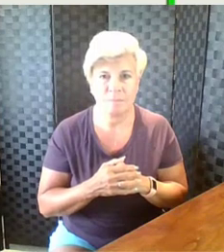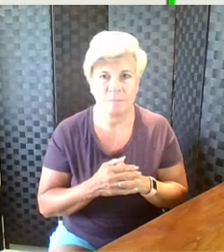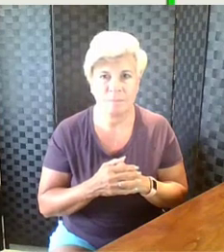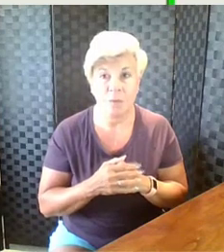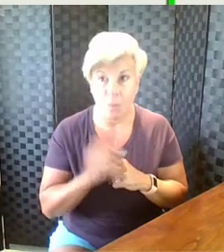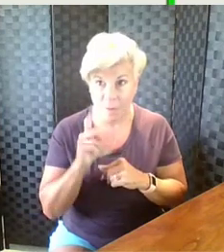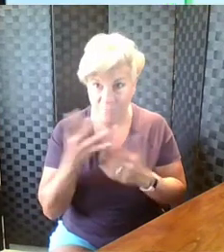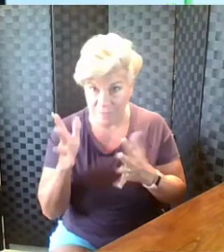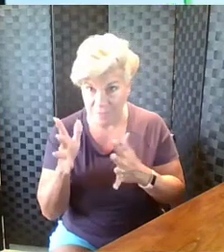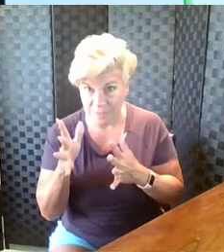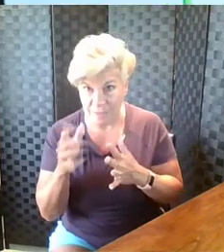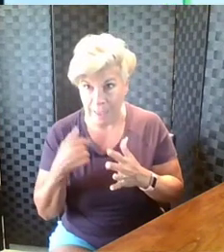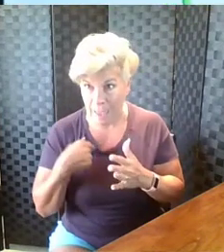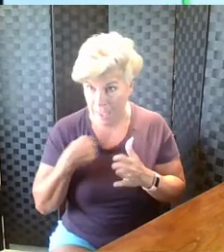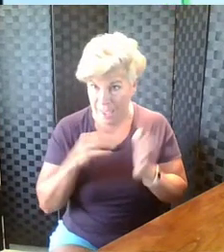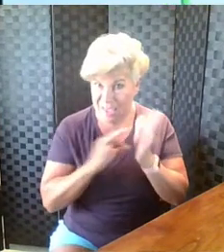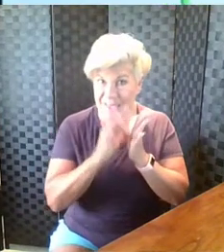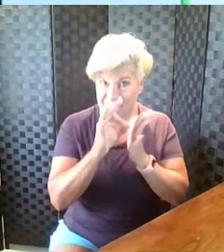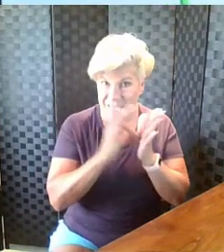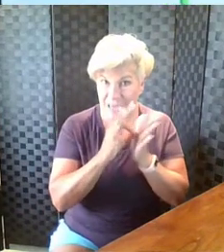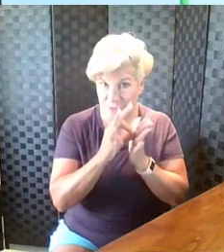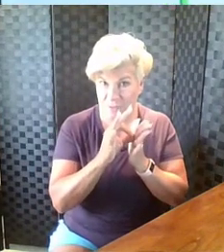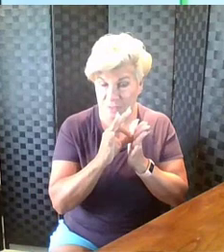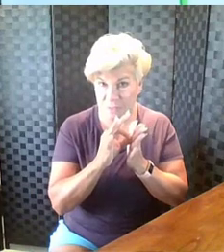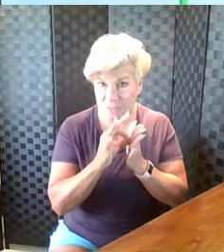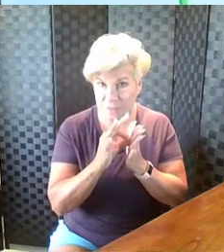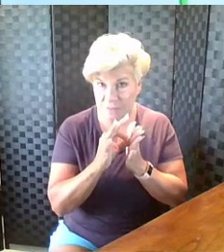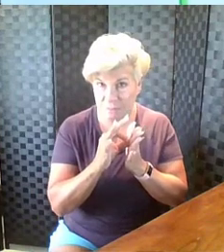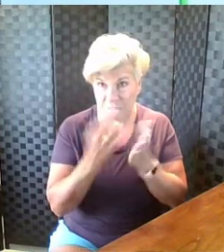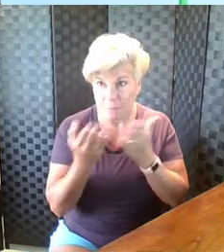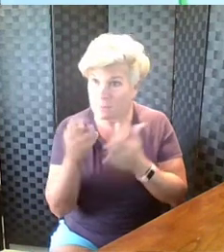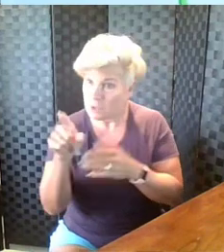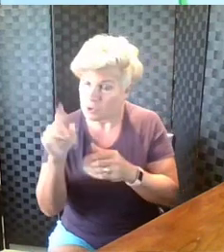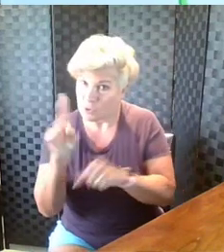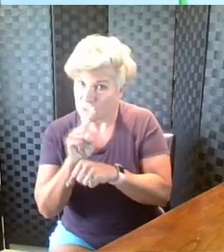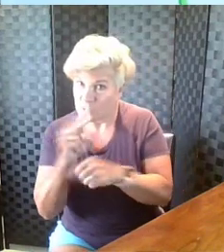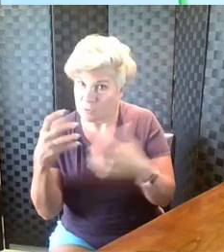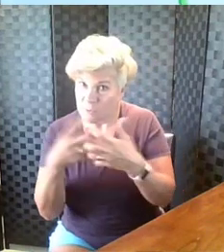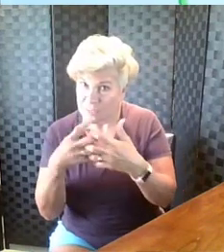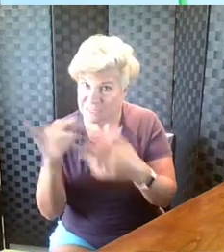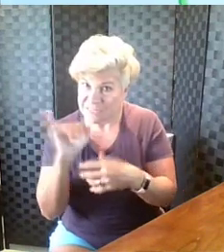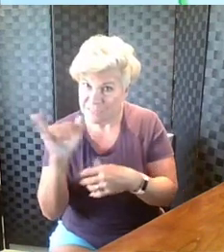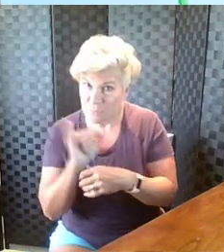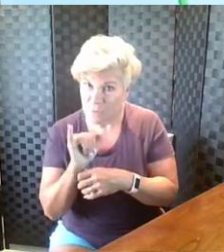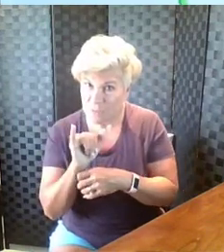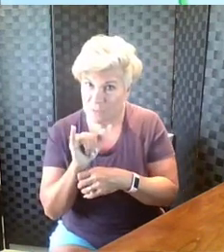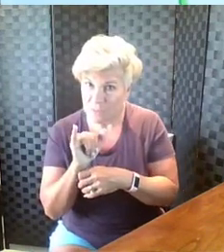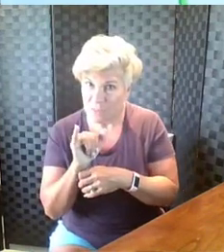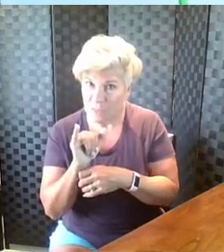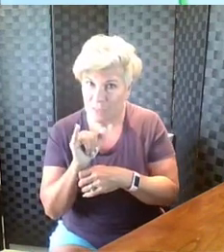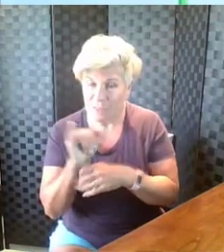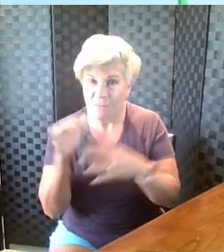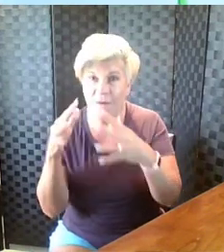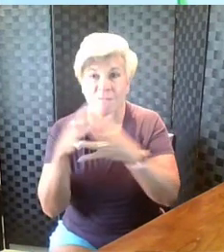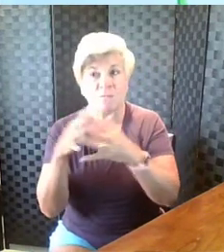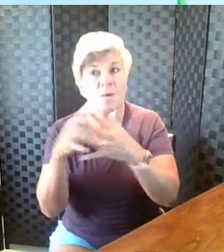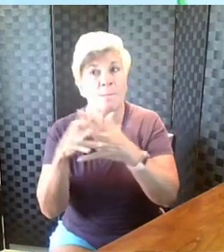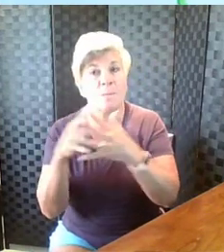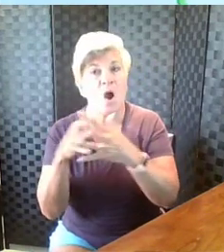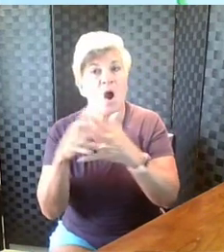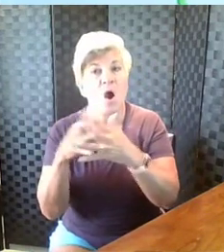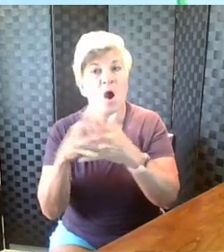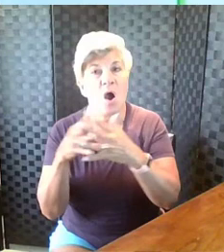can finish up. I used the counting strategy that time, and you might have used matching, but did you get the same answer? That the